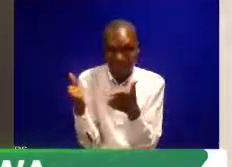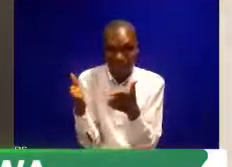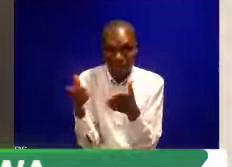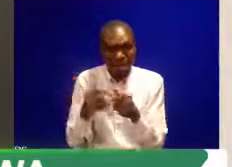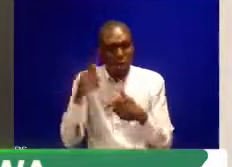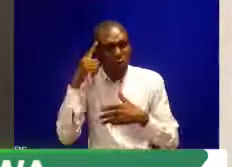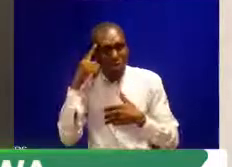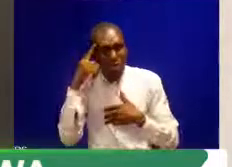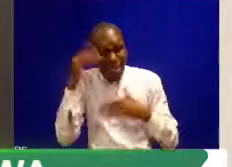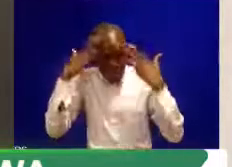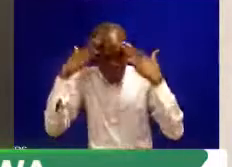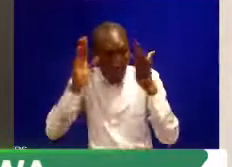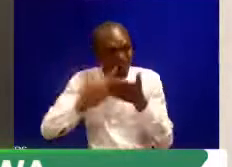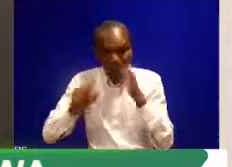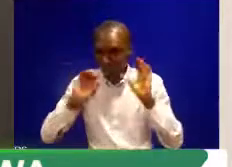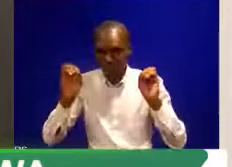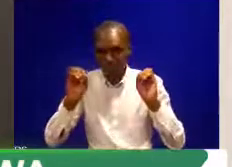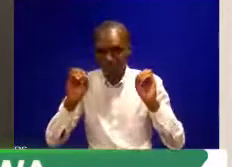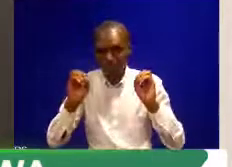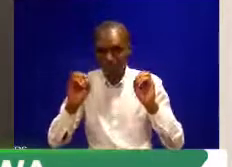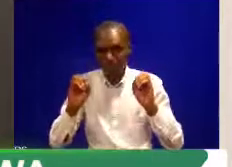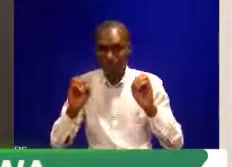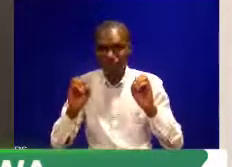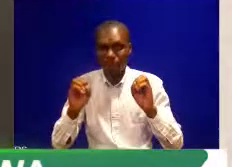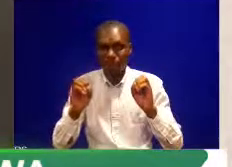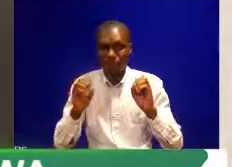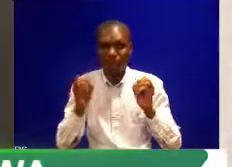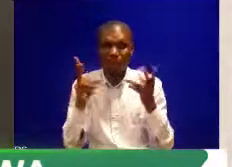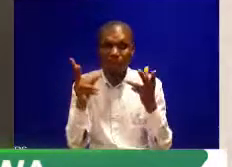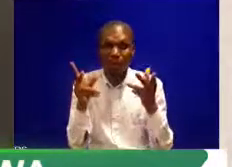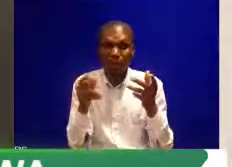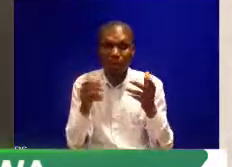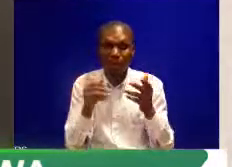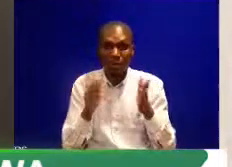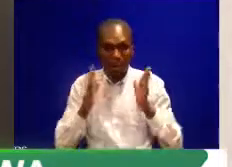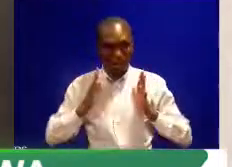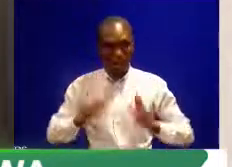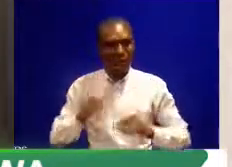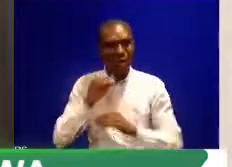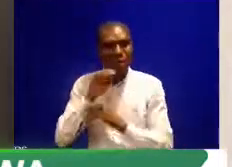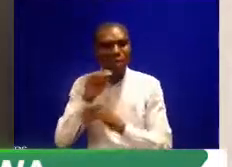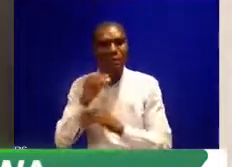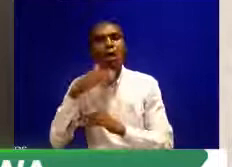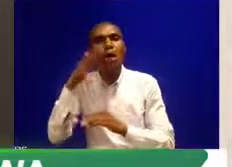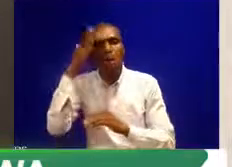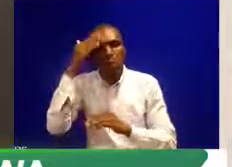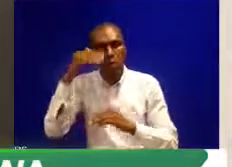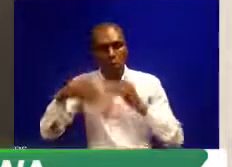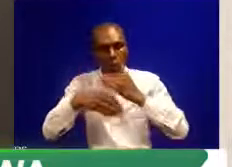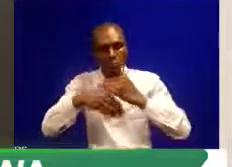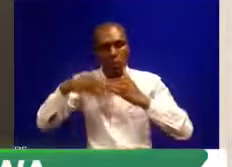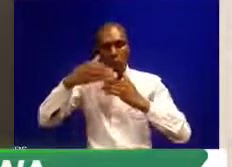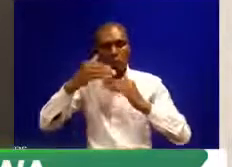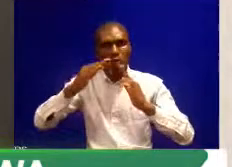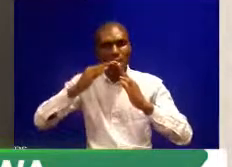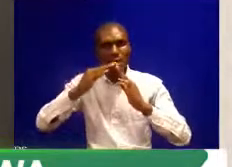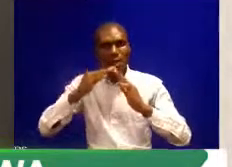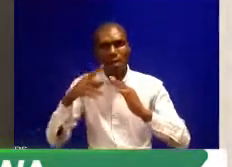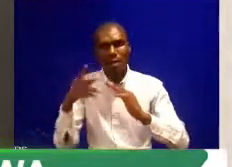may think they are aware, but they are not aware, some of them. Yeah? Somebody just asks, you know, you constructed your building the other day.